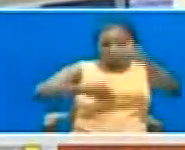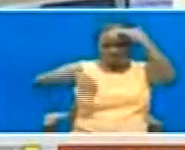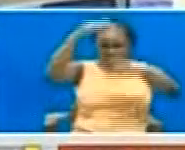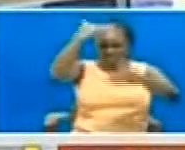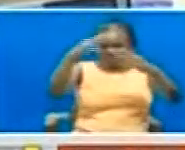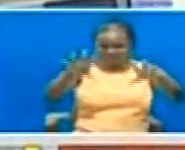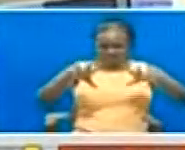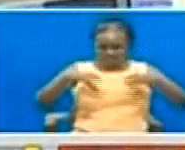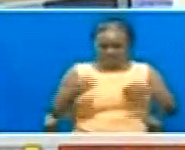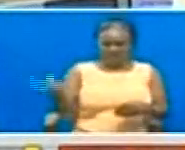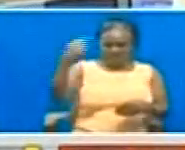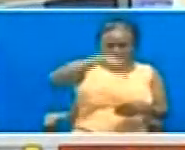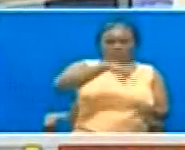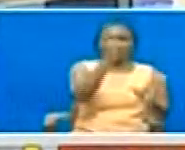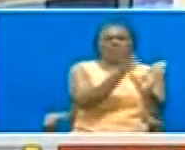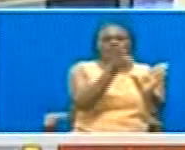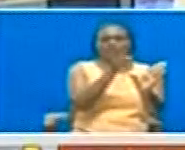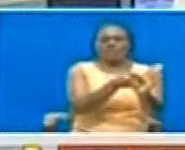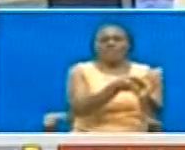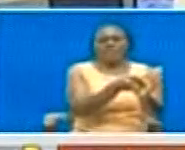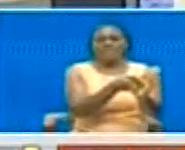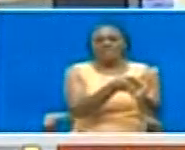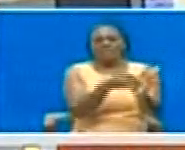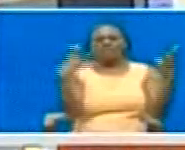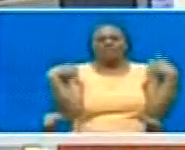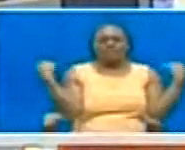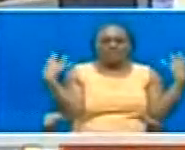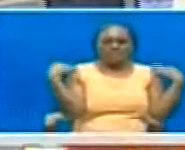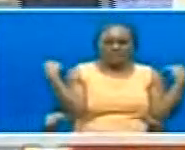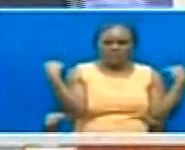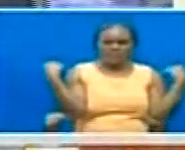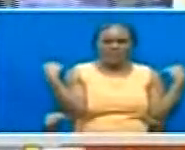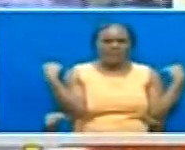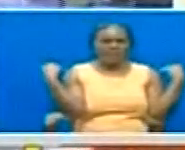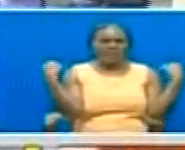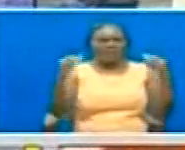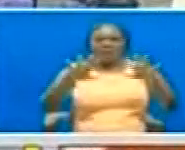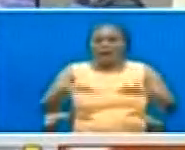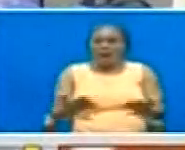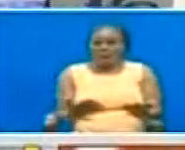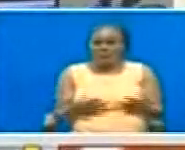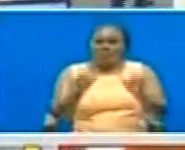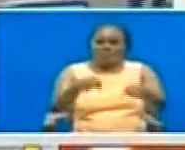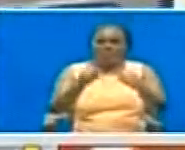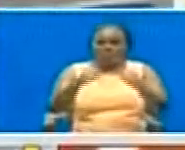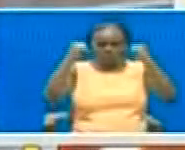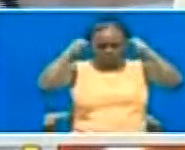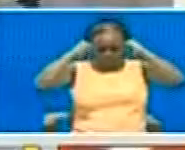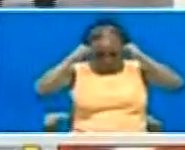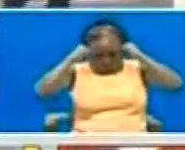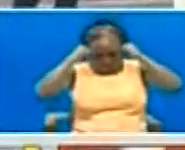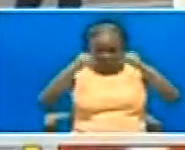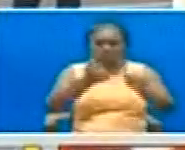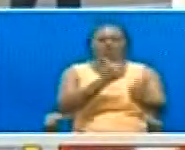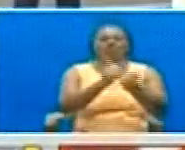inakubalia team zake zikuja, pia inapeana basi na vitu kama hizo. So how is it juggling academics and the